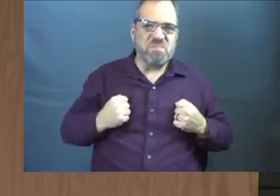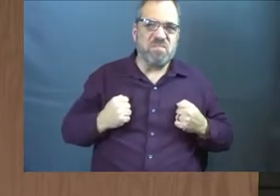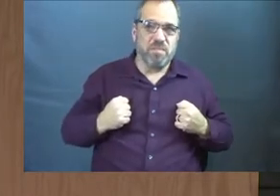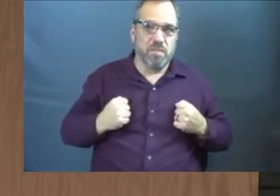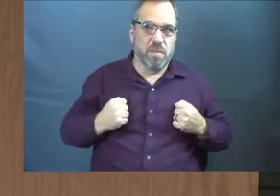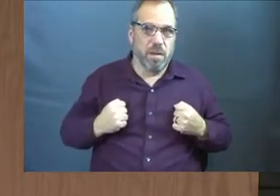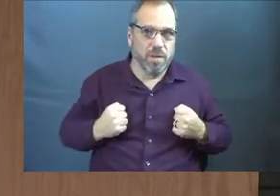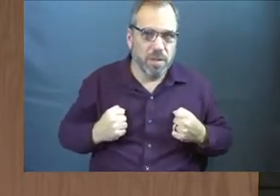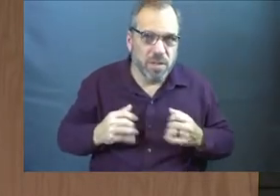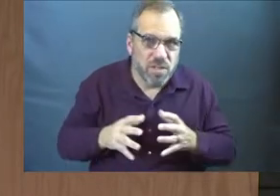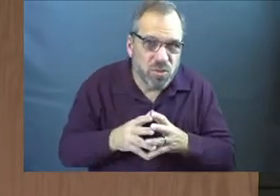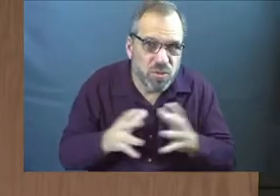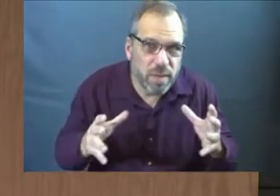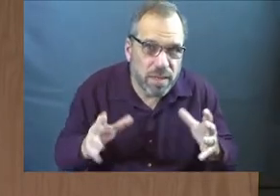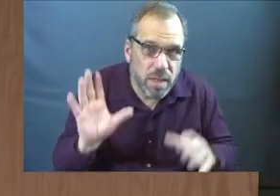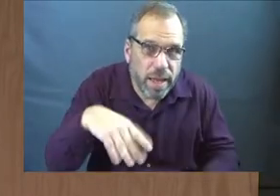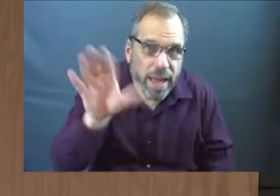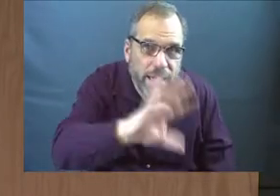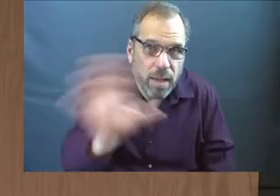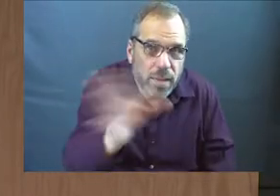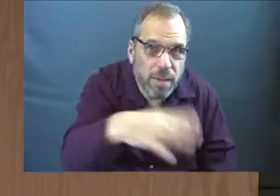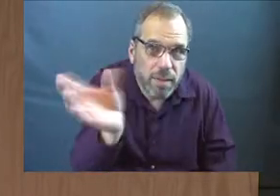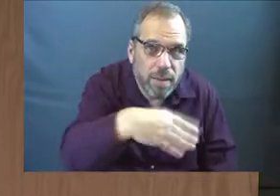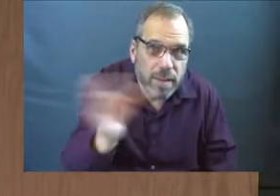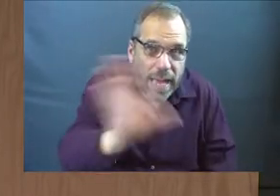Too much for you? Are you with me?